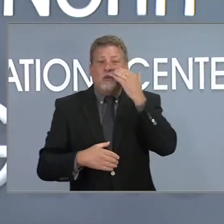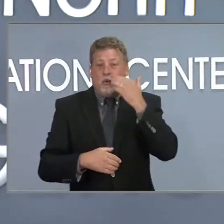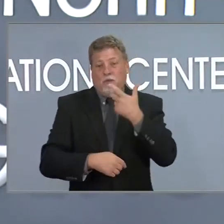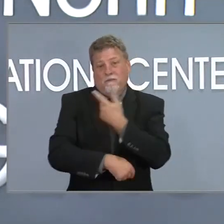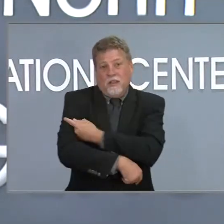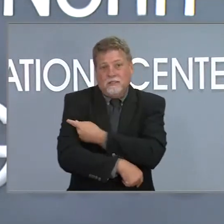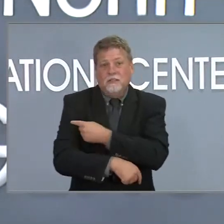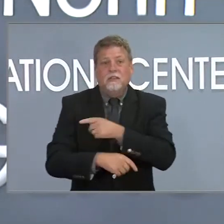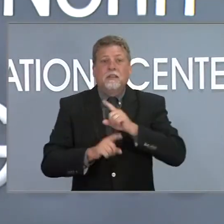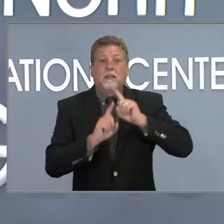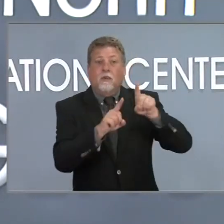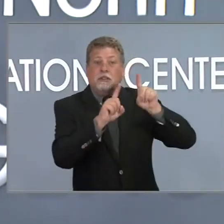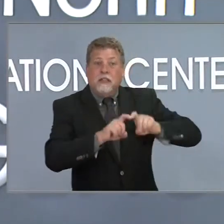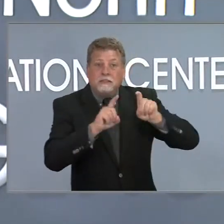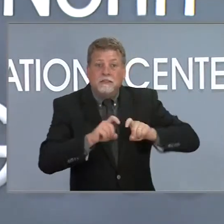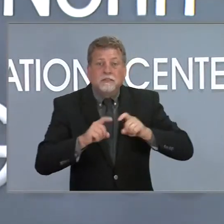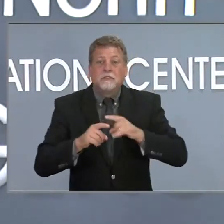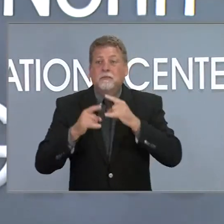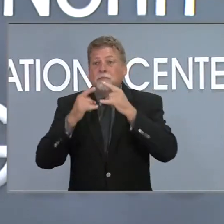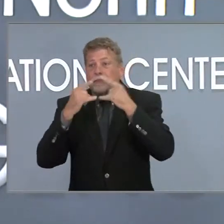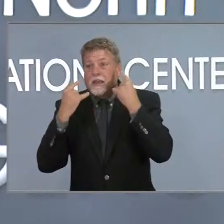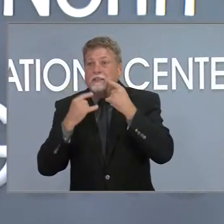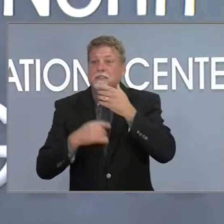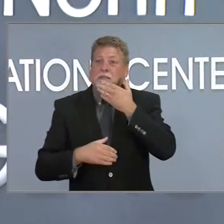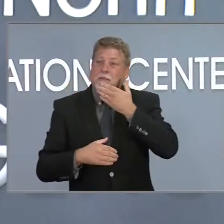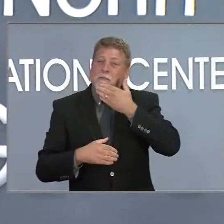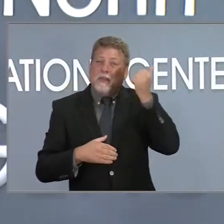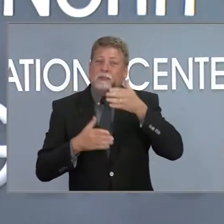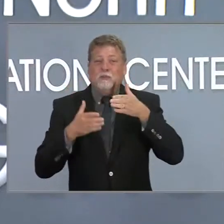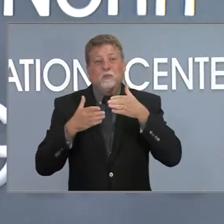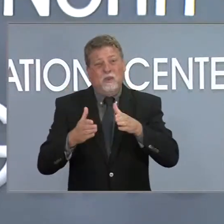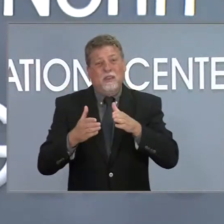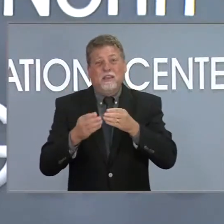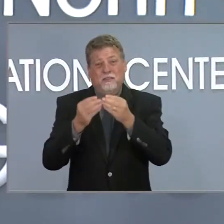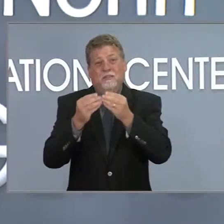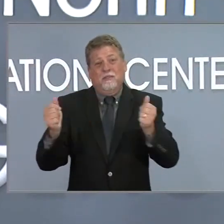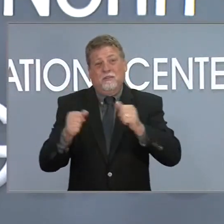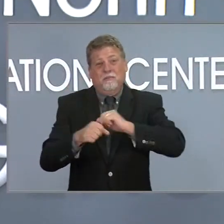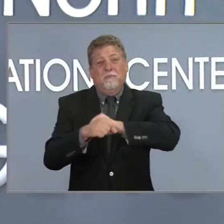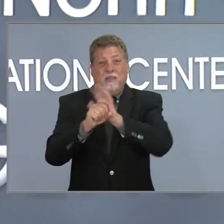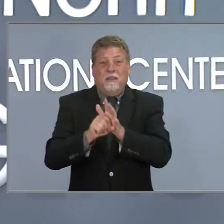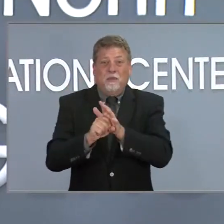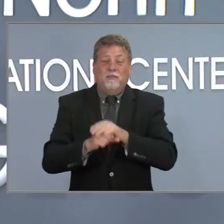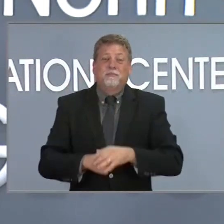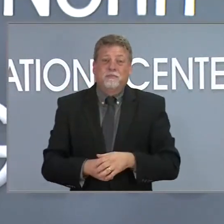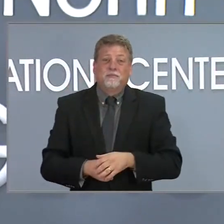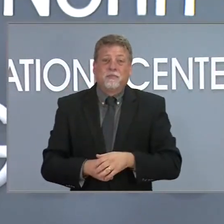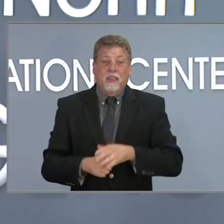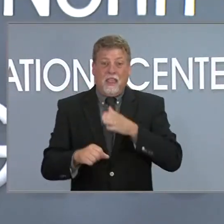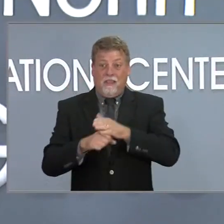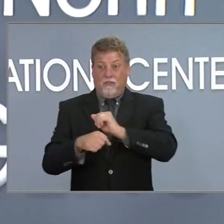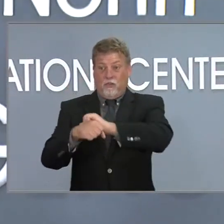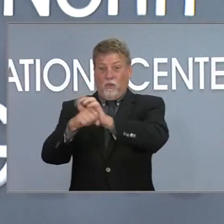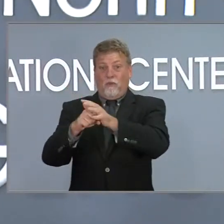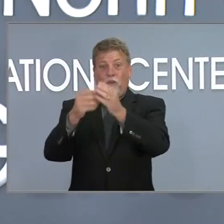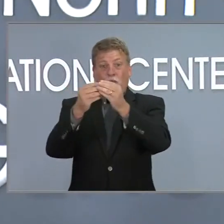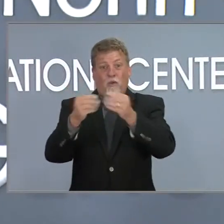do. The faster we put this pandemic behind us, the sooner we can all rest easy and stay